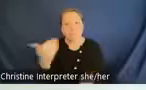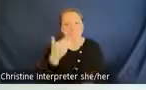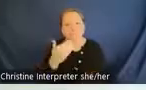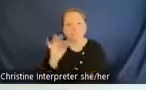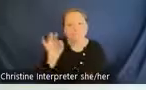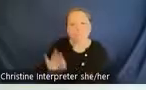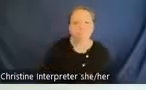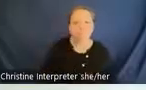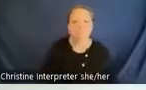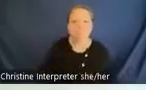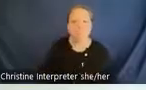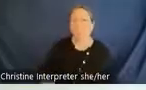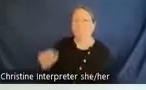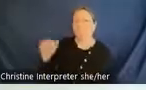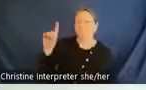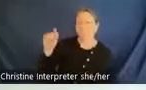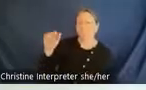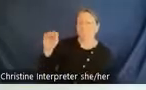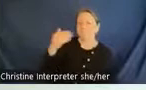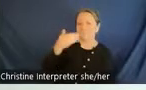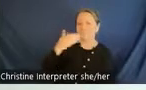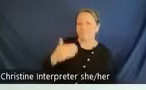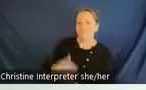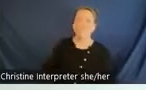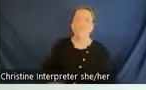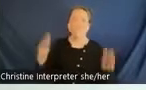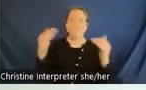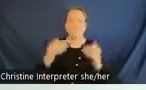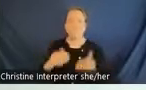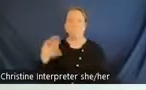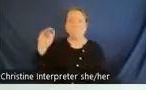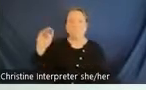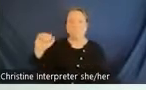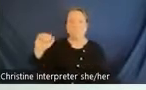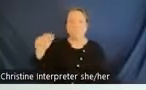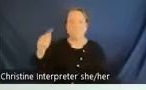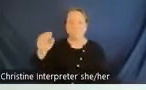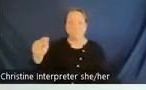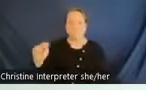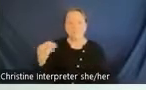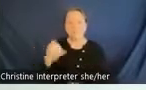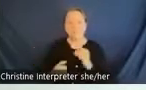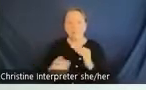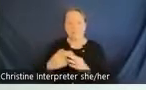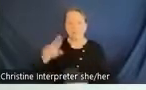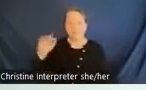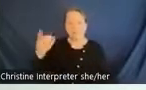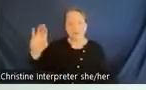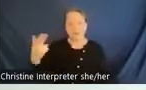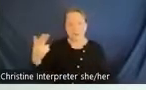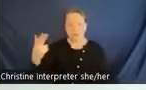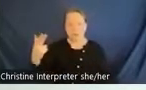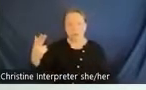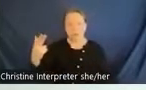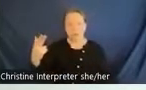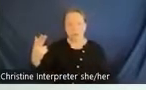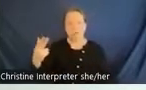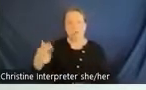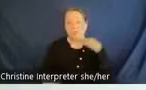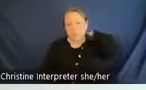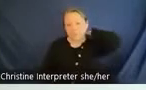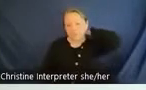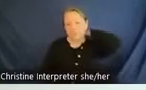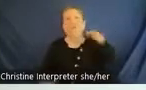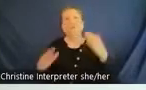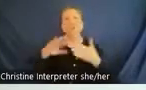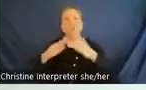Thank you, David. Next, we'll hear from Megan Rausch at the Community Development. Oh, she's a Community